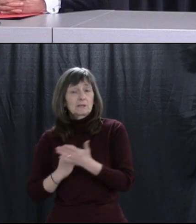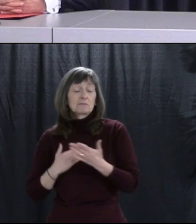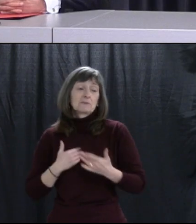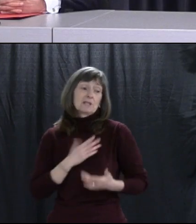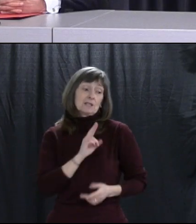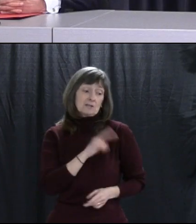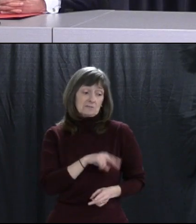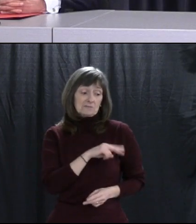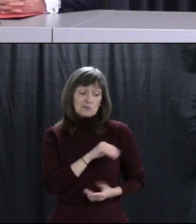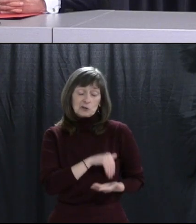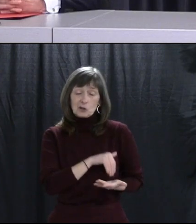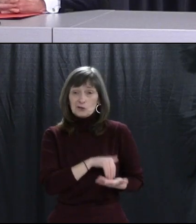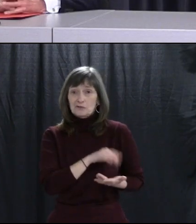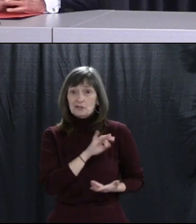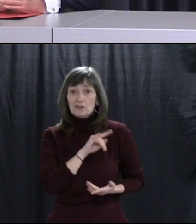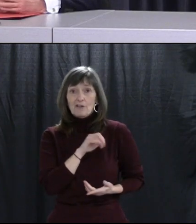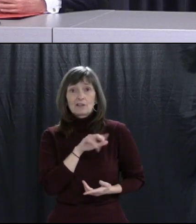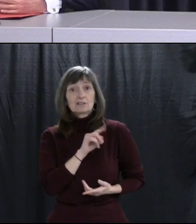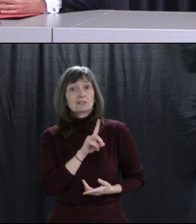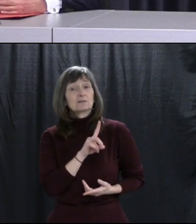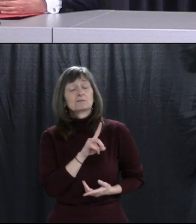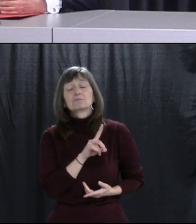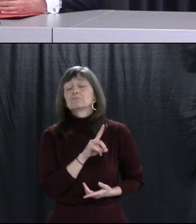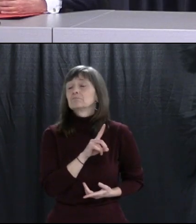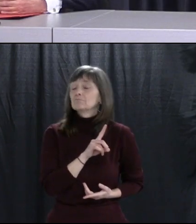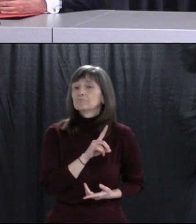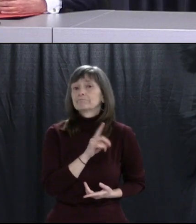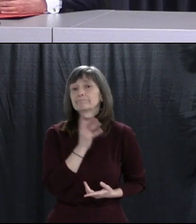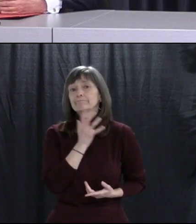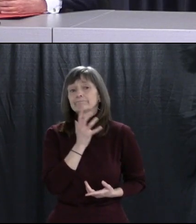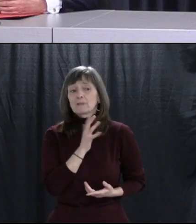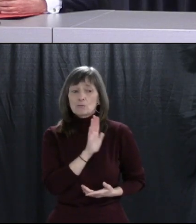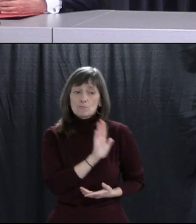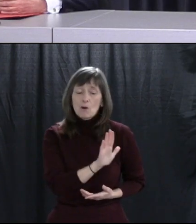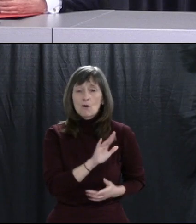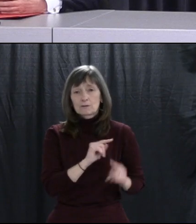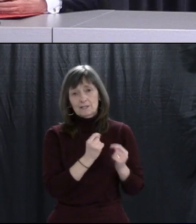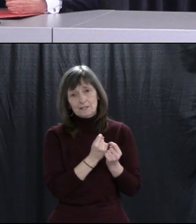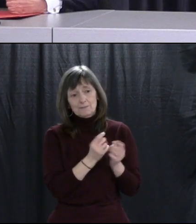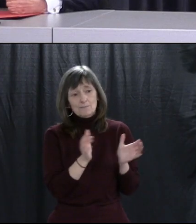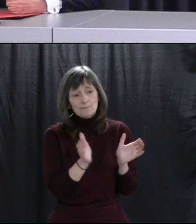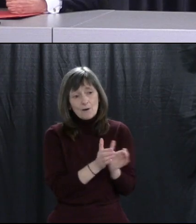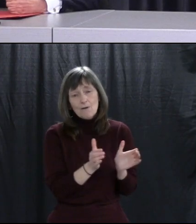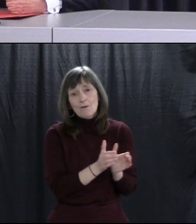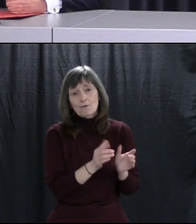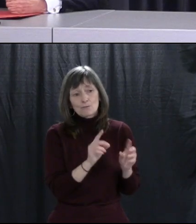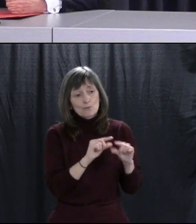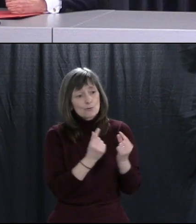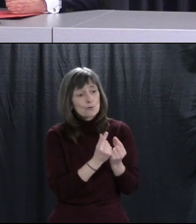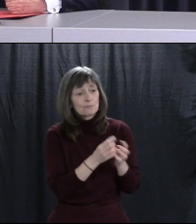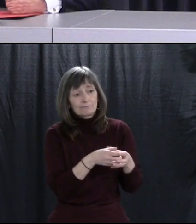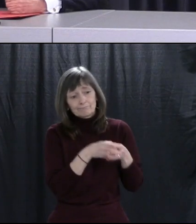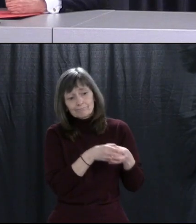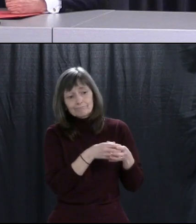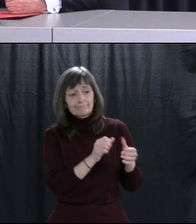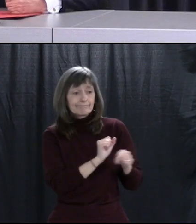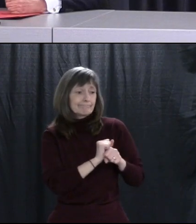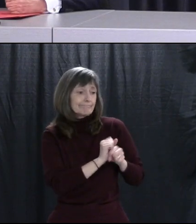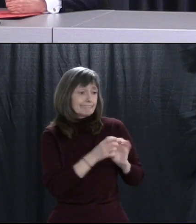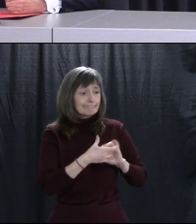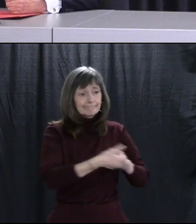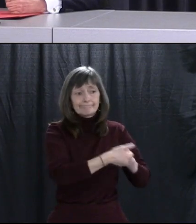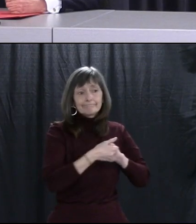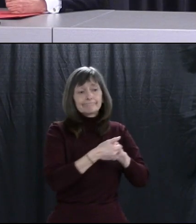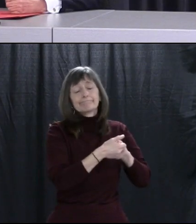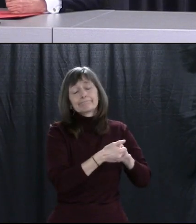and my assessment, I will tell you, is doing a remarkable job with a small group of people that she would have working with her, and I think every